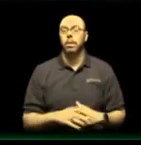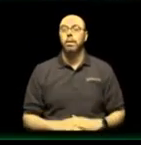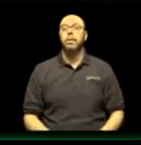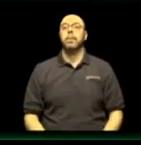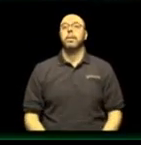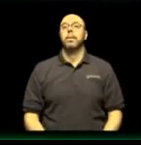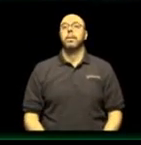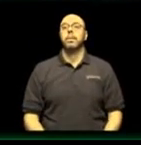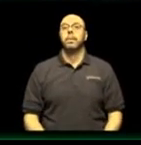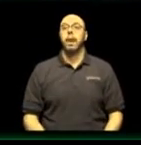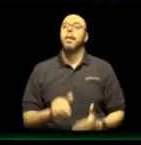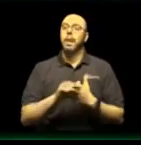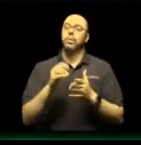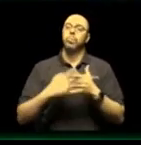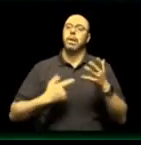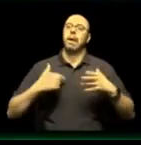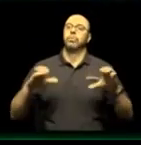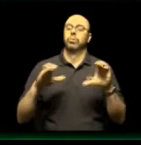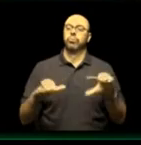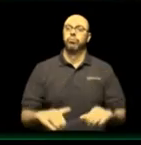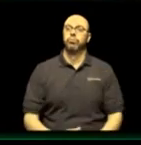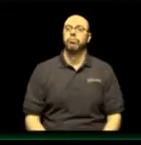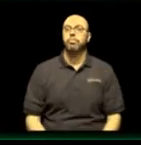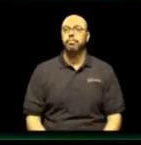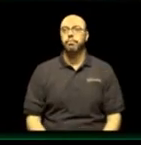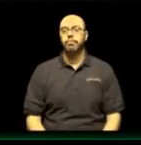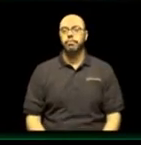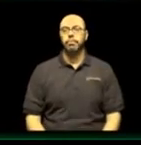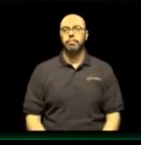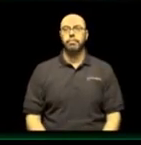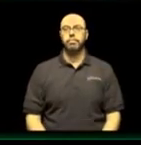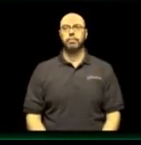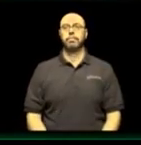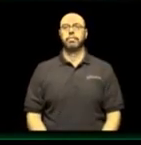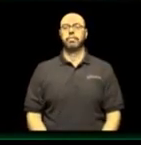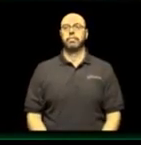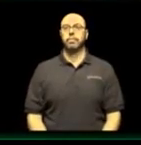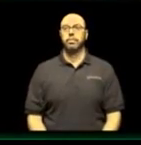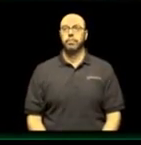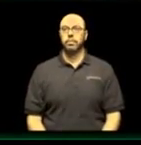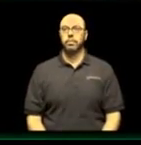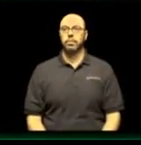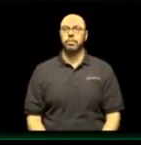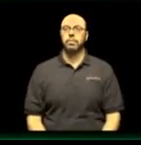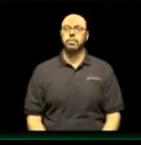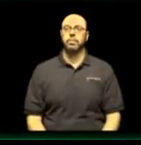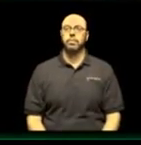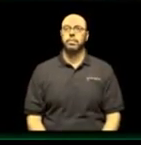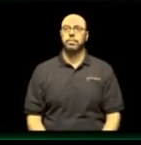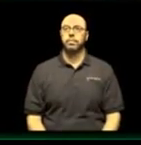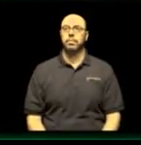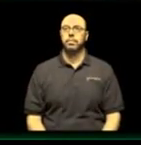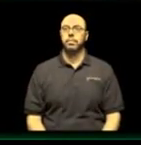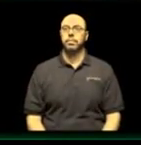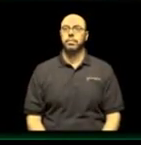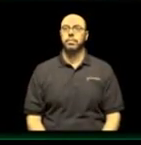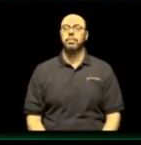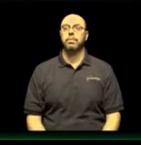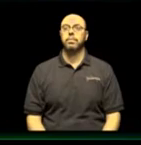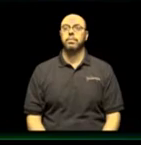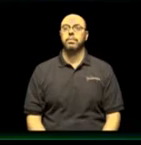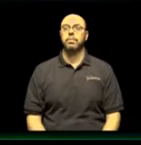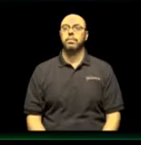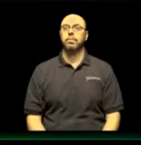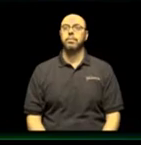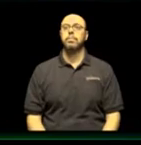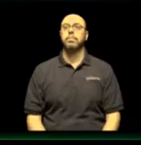also, that's what I do. I would imagine that being physically fit is really important then